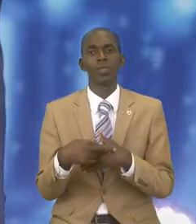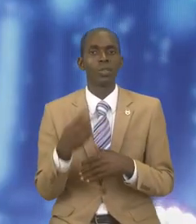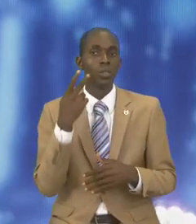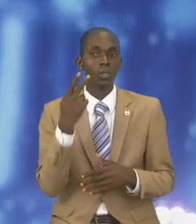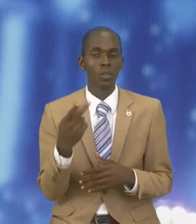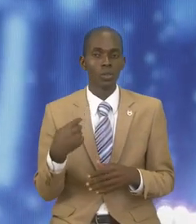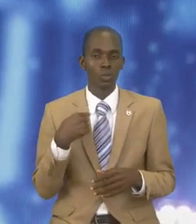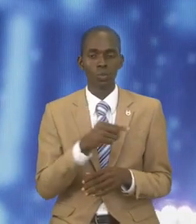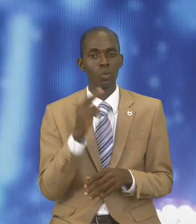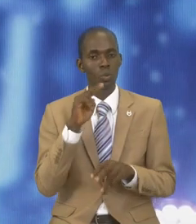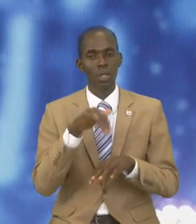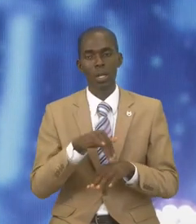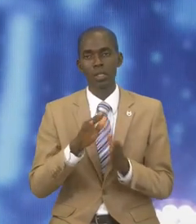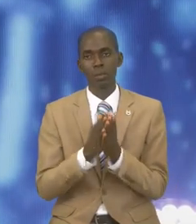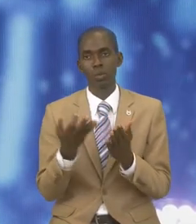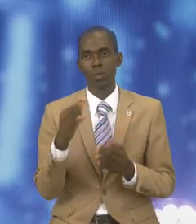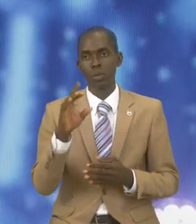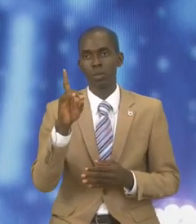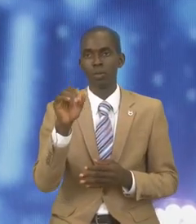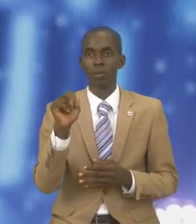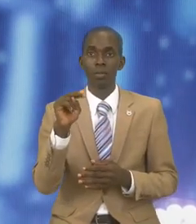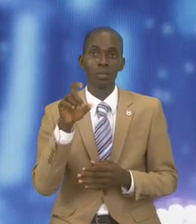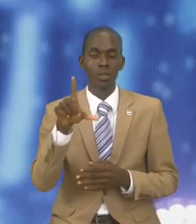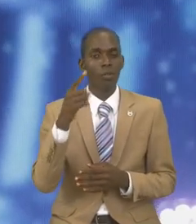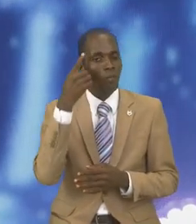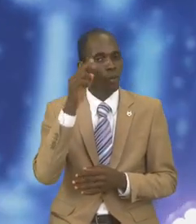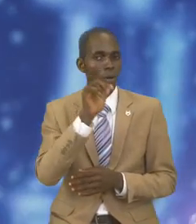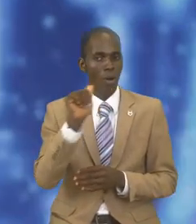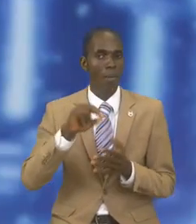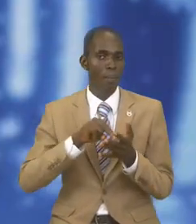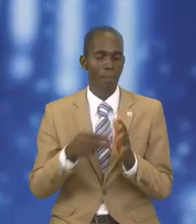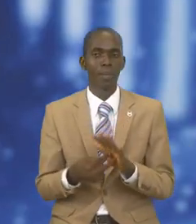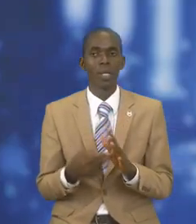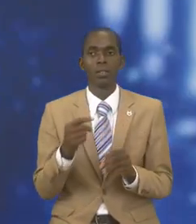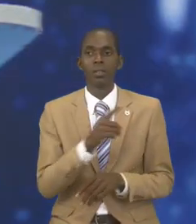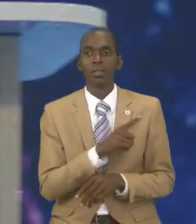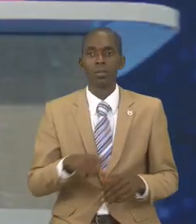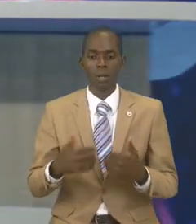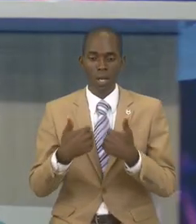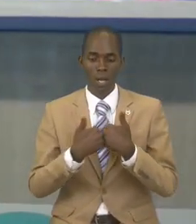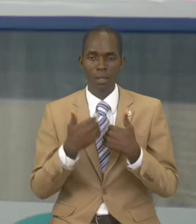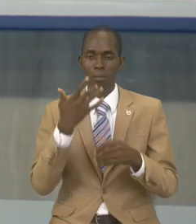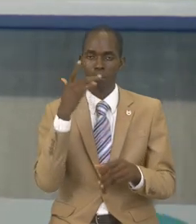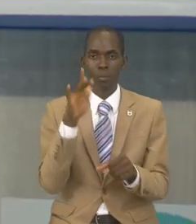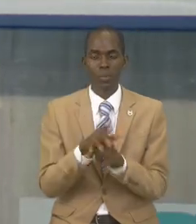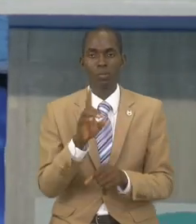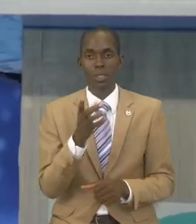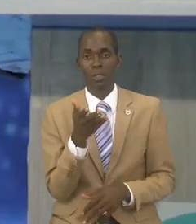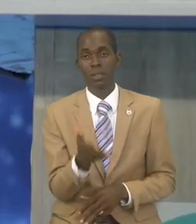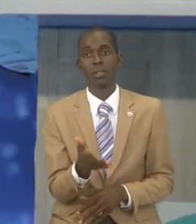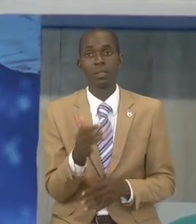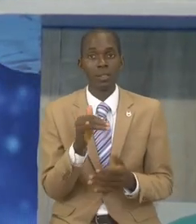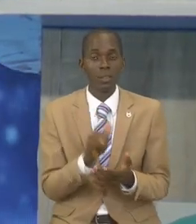at Daniel, the book of Daniel, for a purpose. The Lord had promised that at